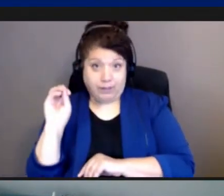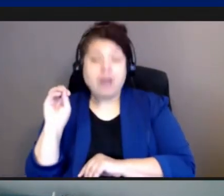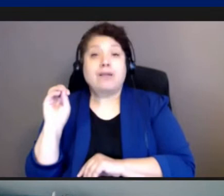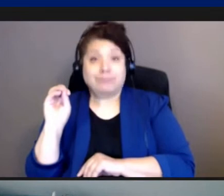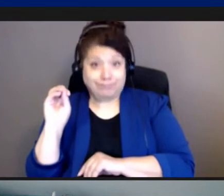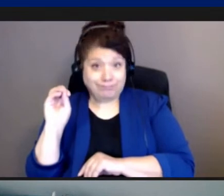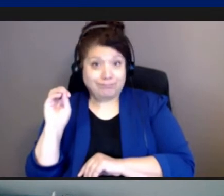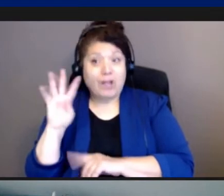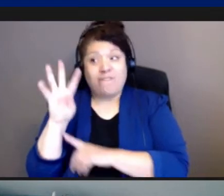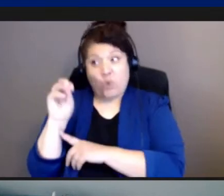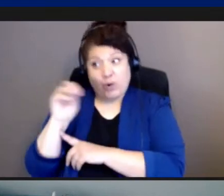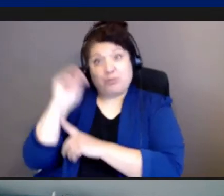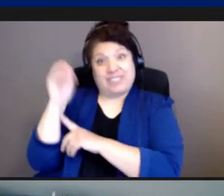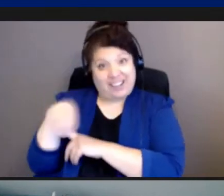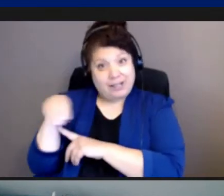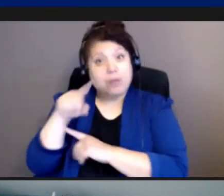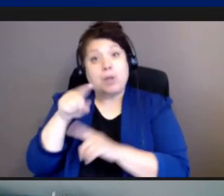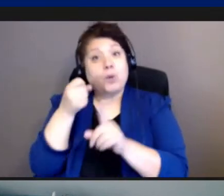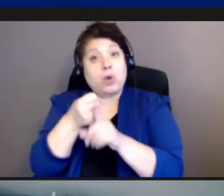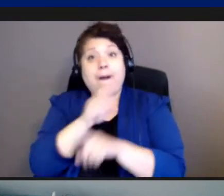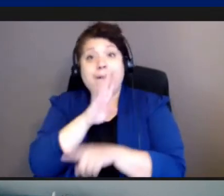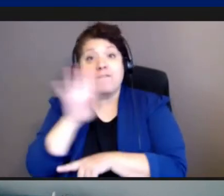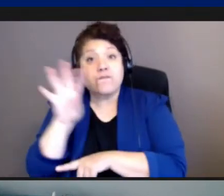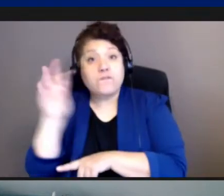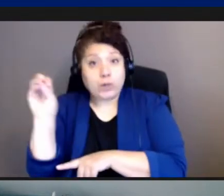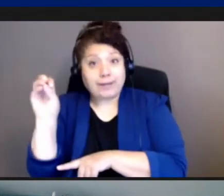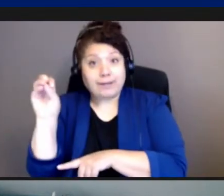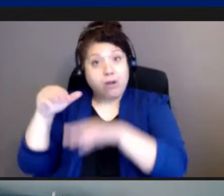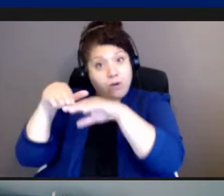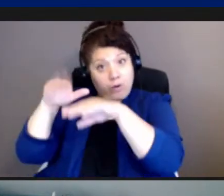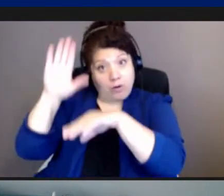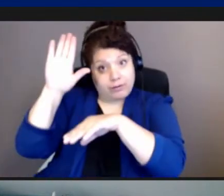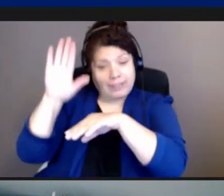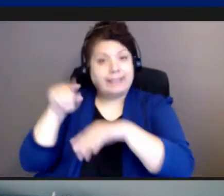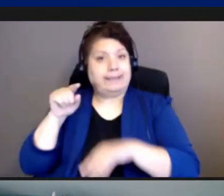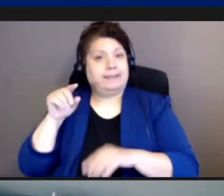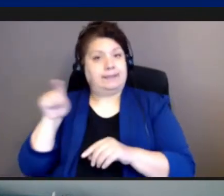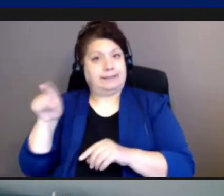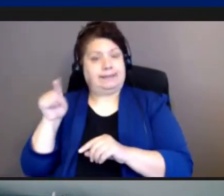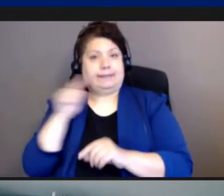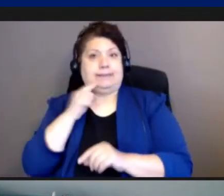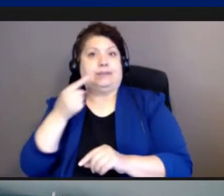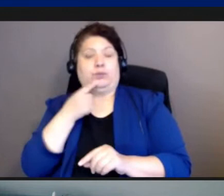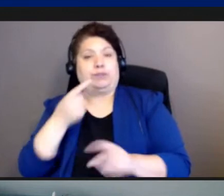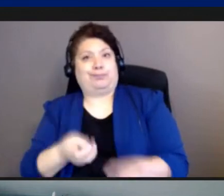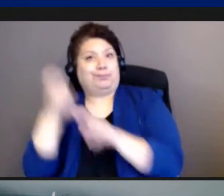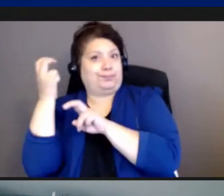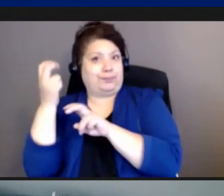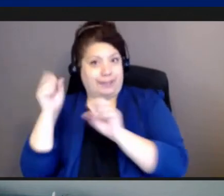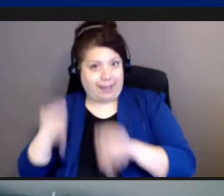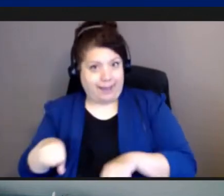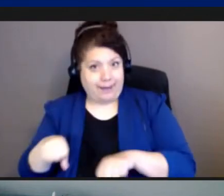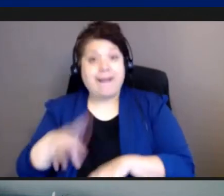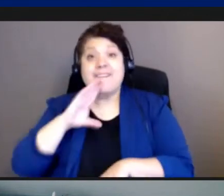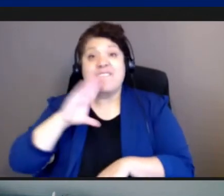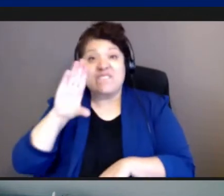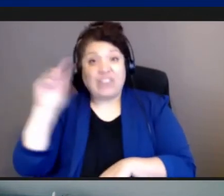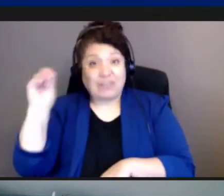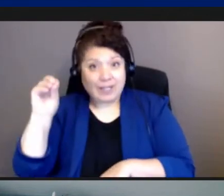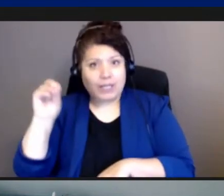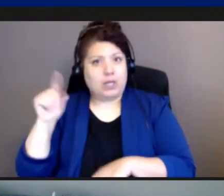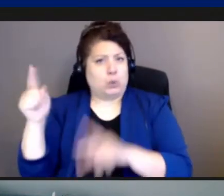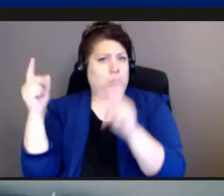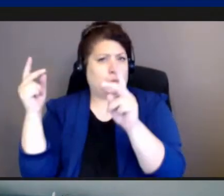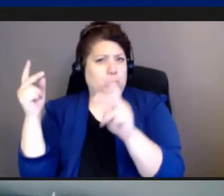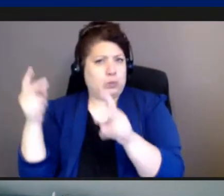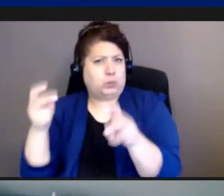once you hit into your 40s, you begin to have an increased risk of serious outcomes. In your 50s, higher risk. 60s,